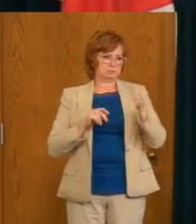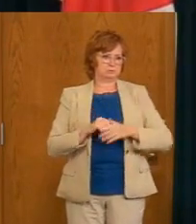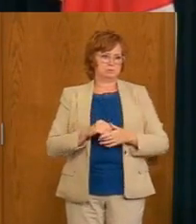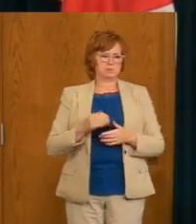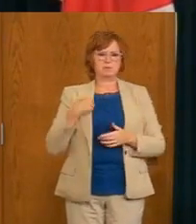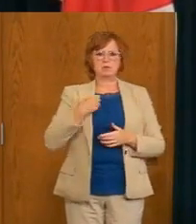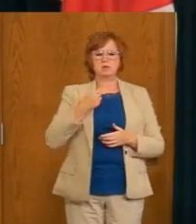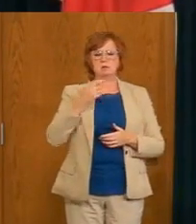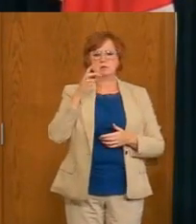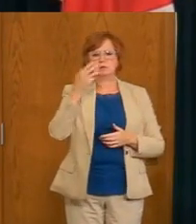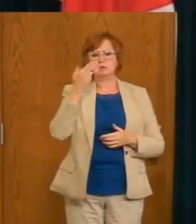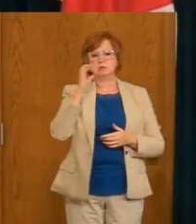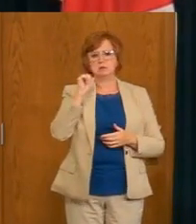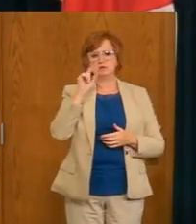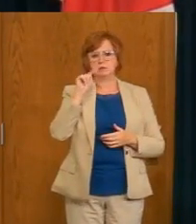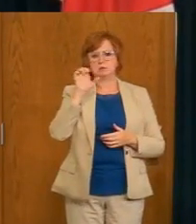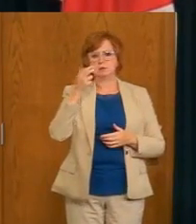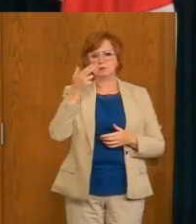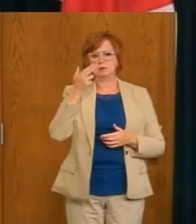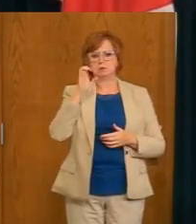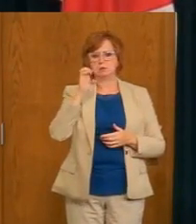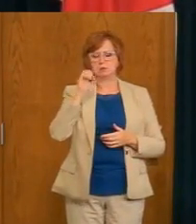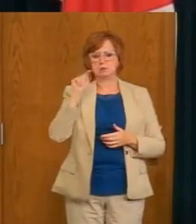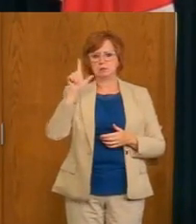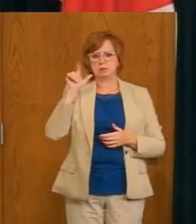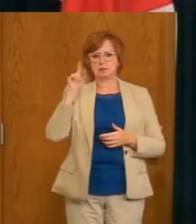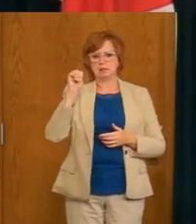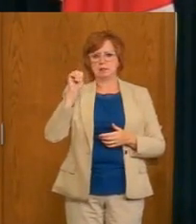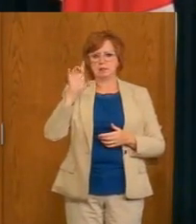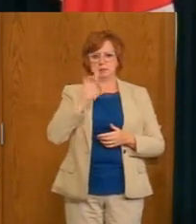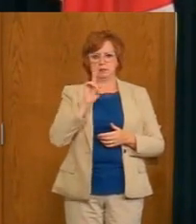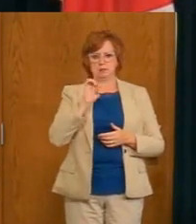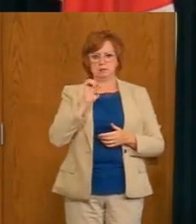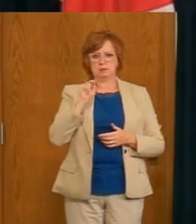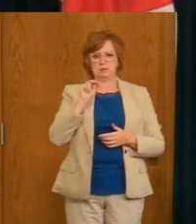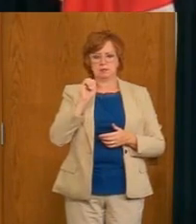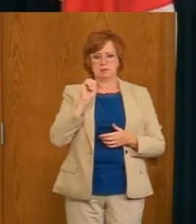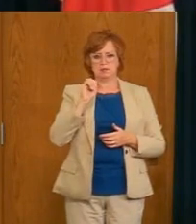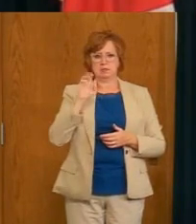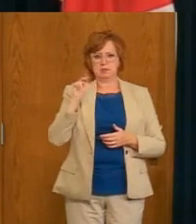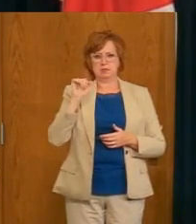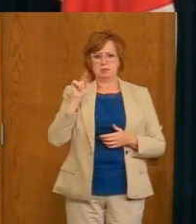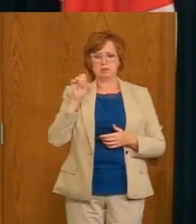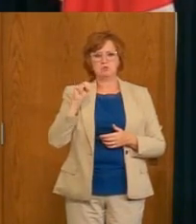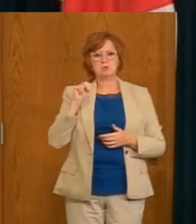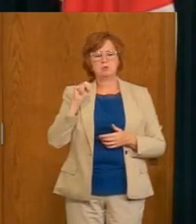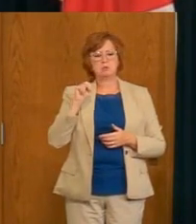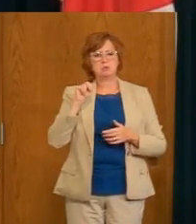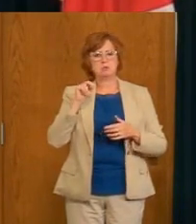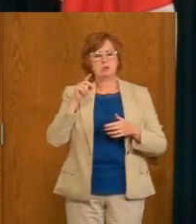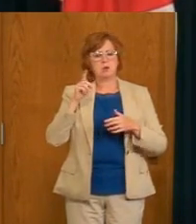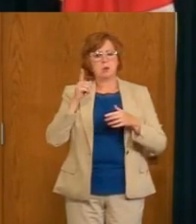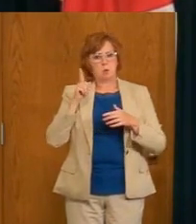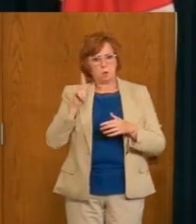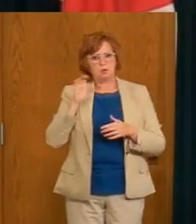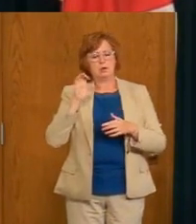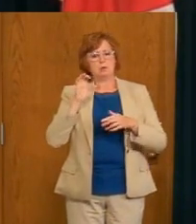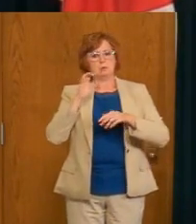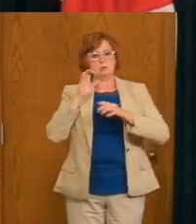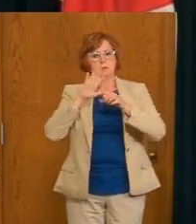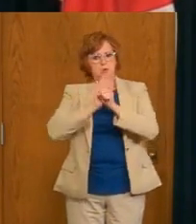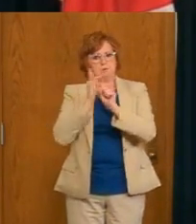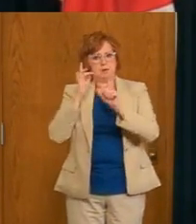all the other needs that the health system has to meet. So I think work continues, but certainly I think we should take